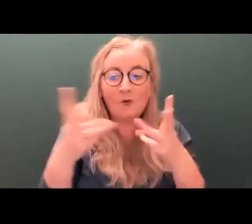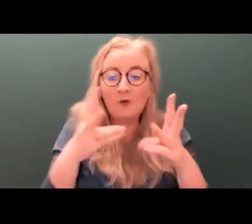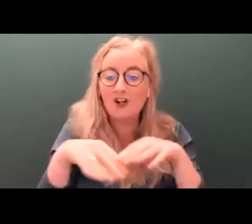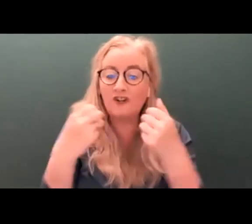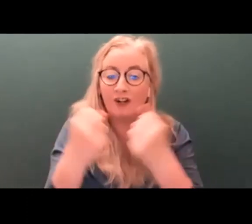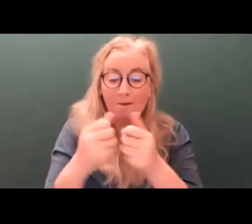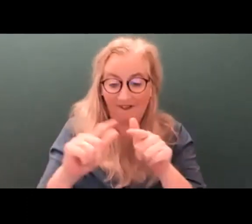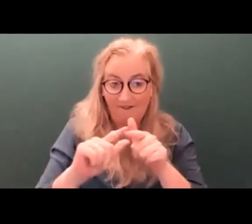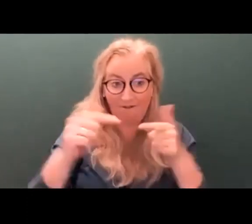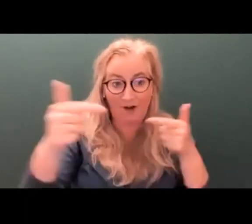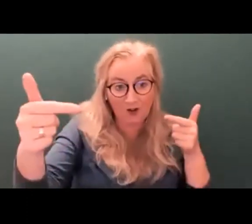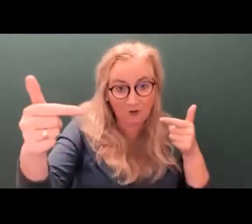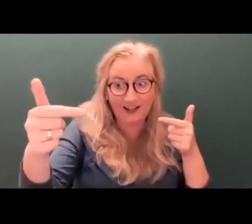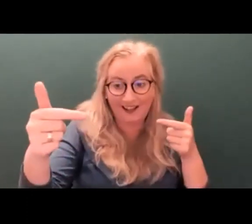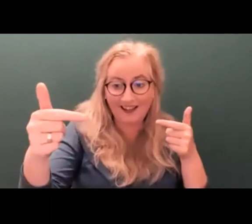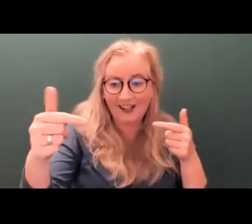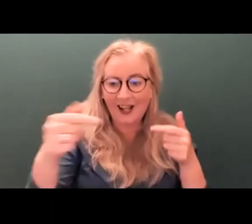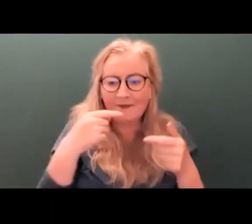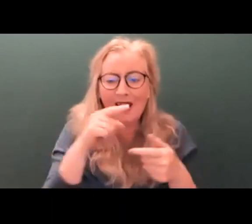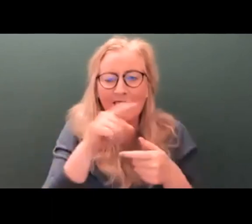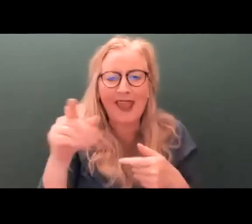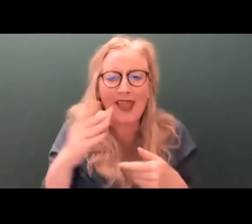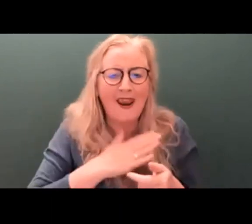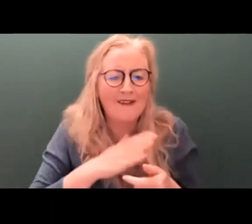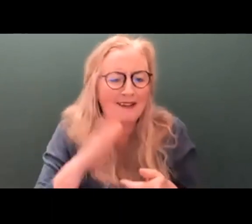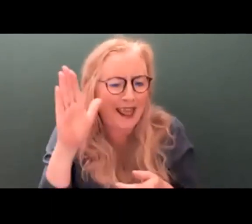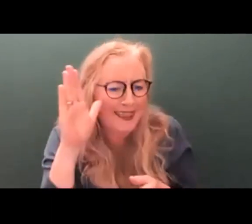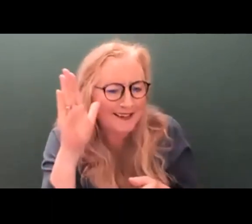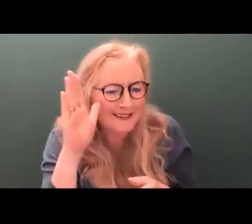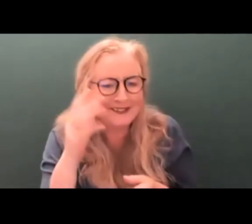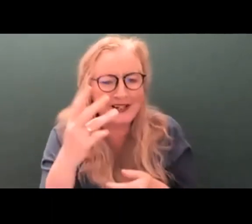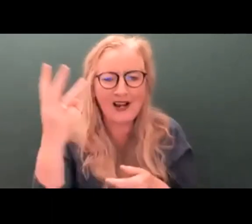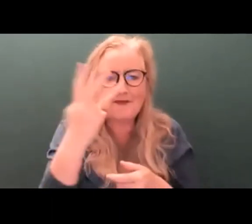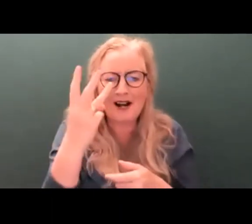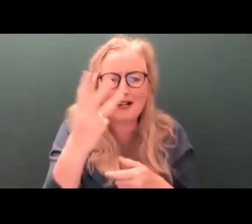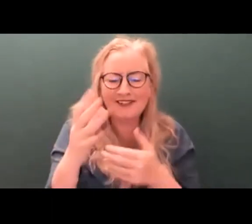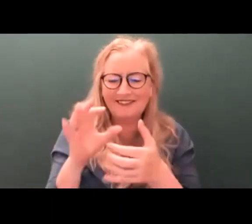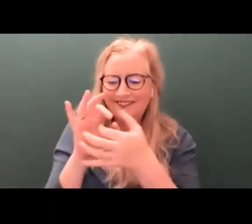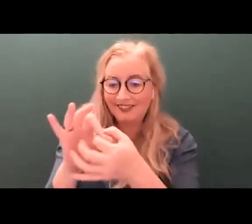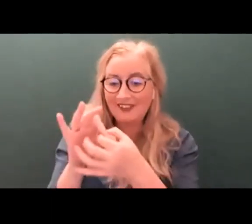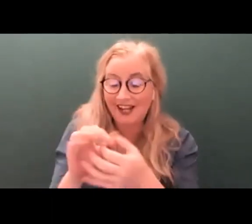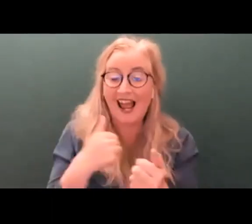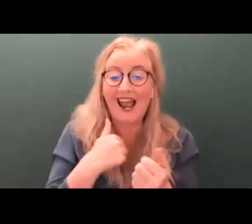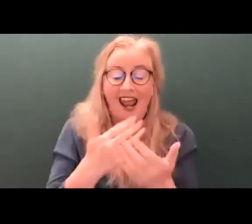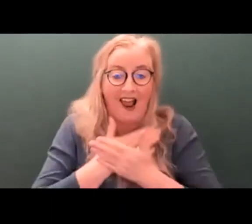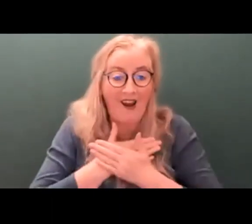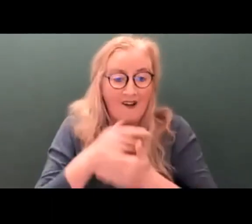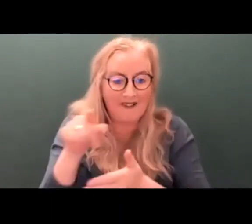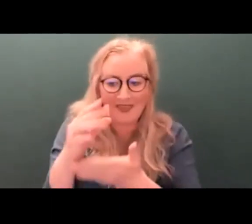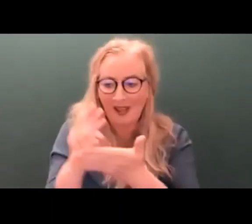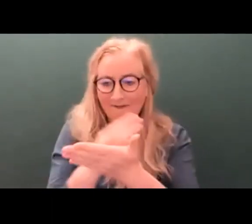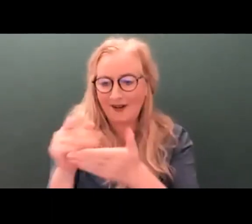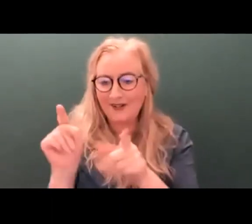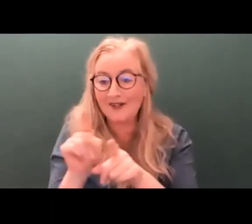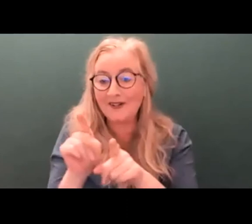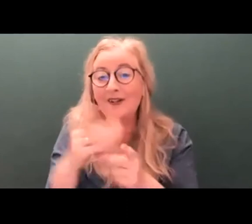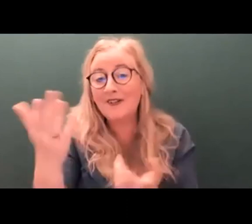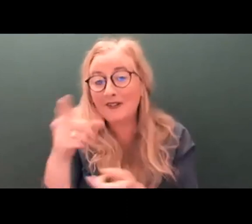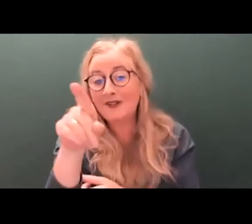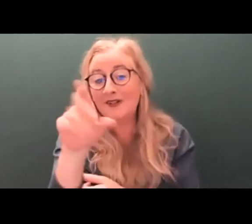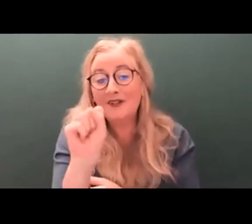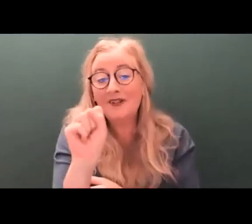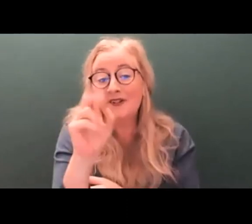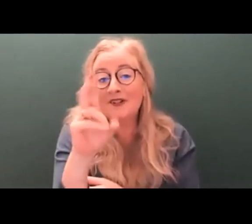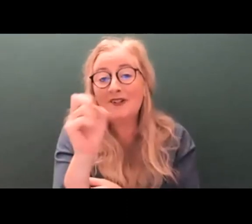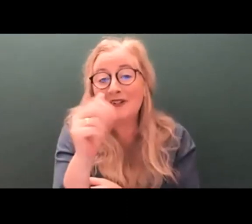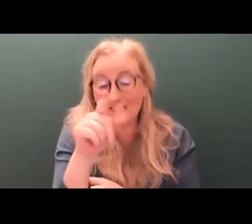and they love to listen in and watch the engagement. And I love that, too. So, Susan, sign up